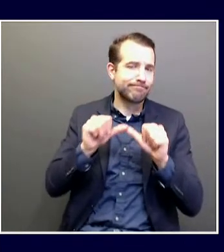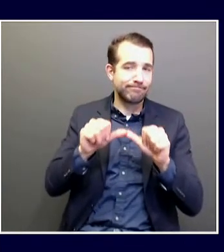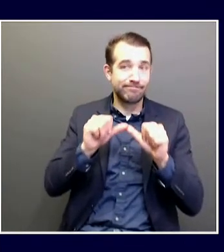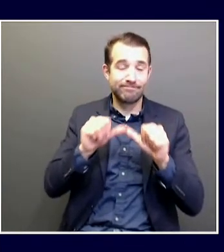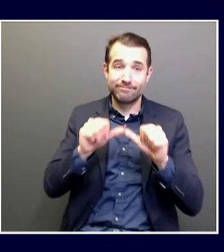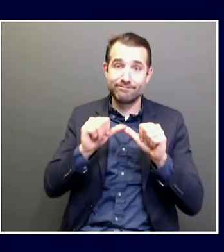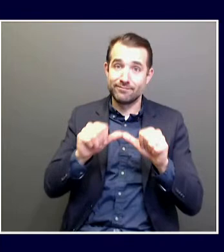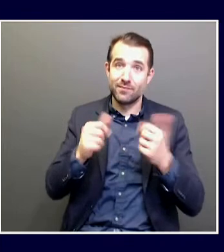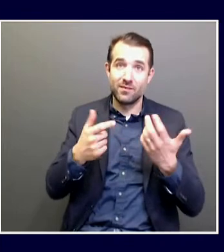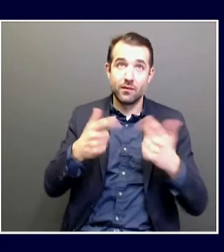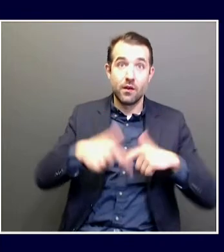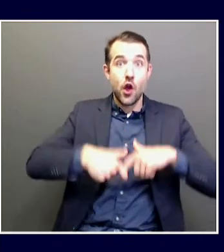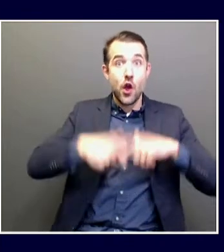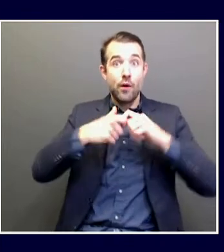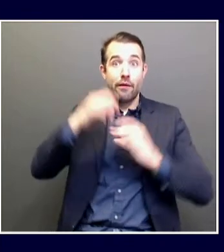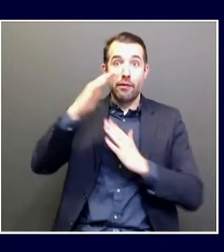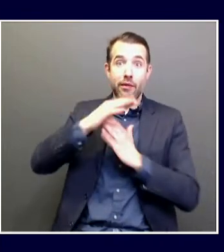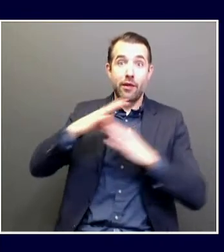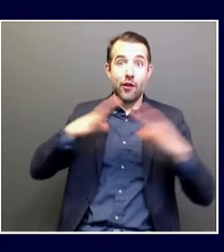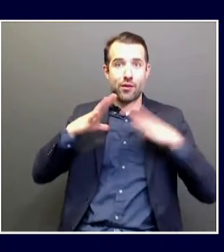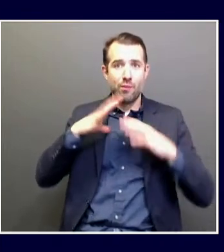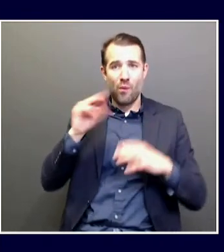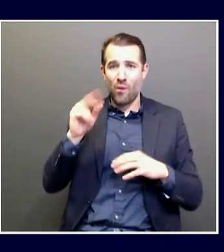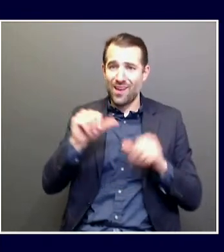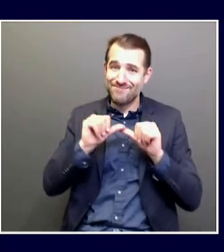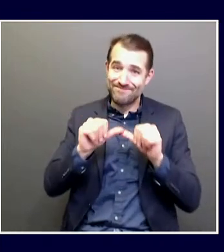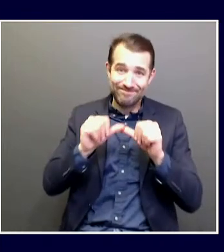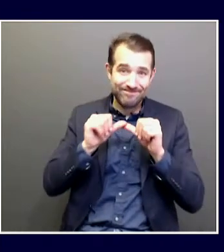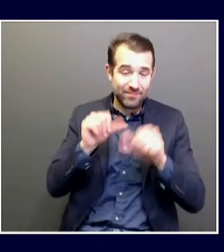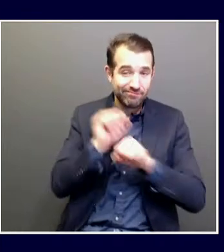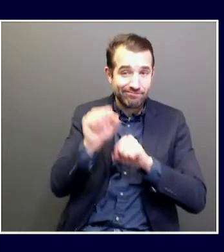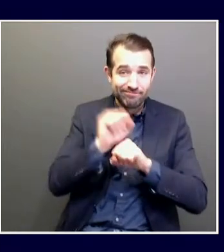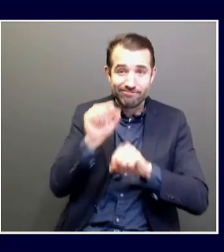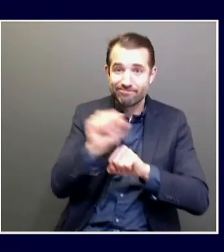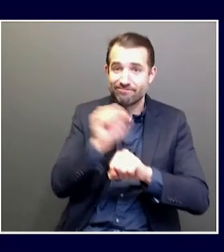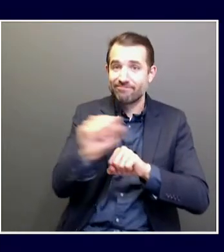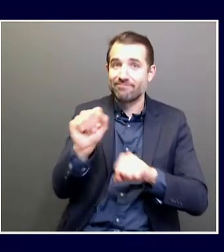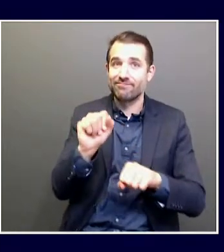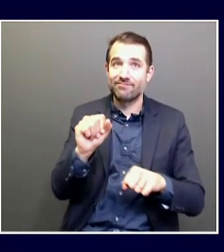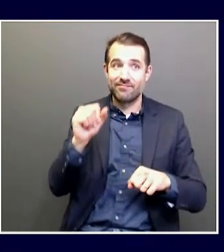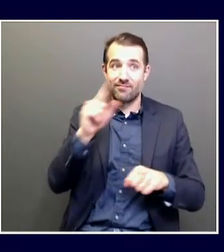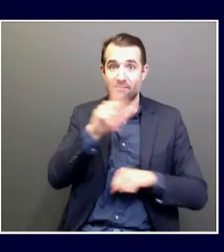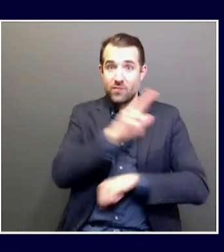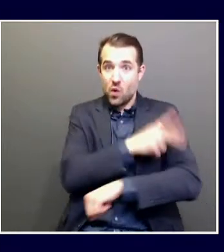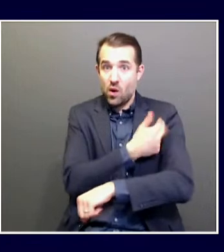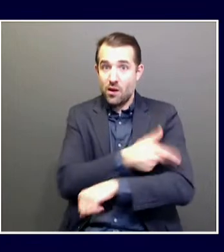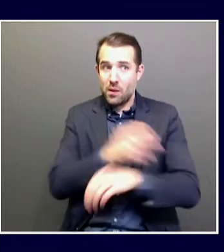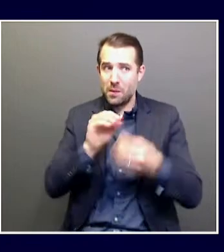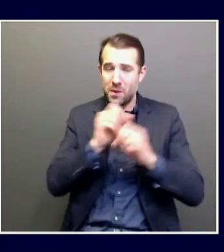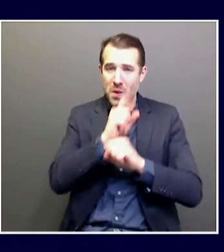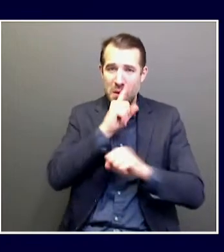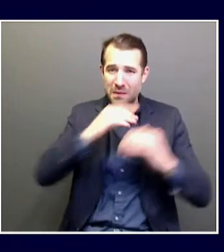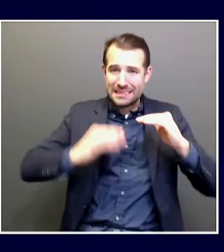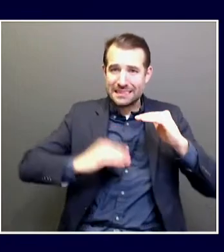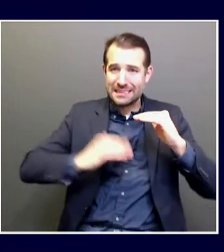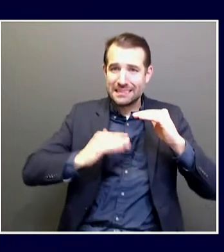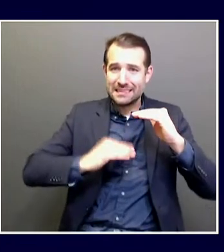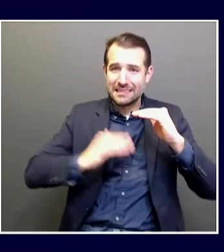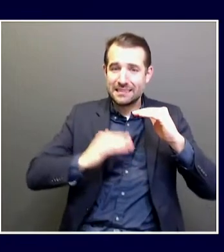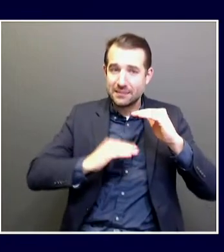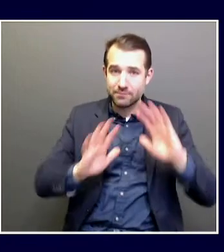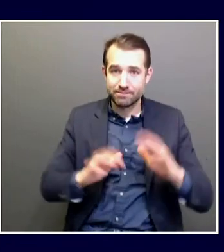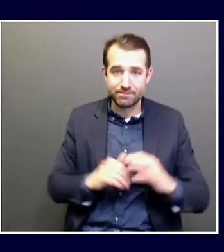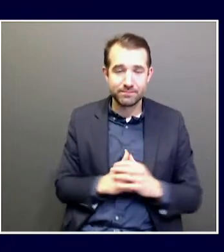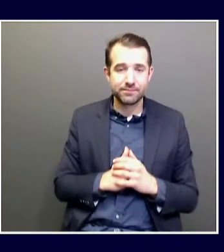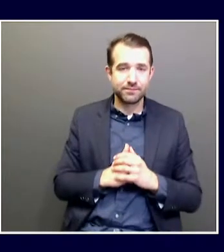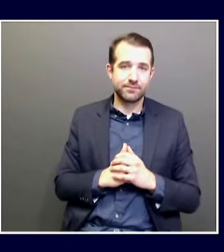try to maintain our hospital capacity for all Maine residents, including those with COVID-19. Okay, thanks. And can you talk a little